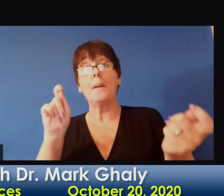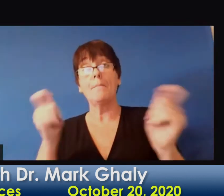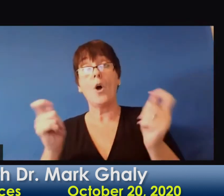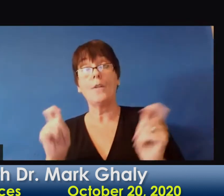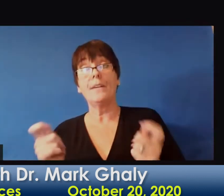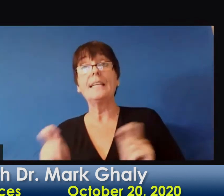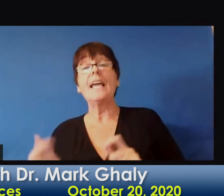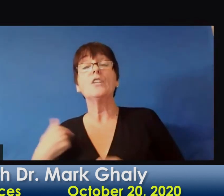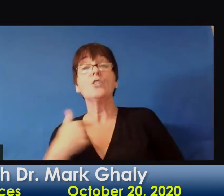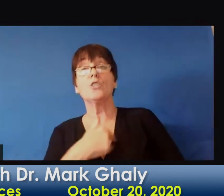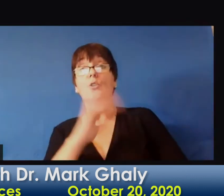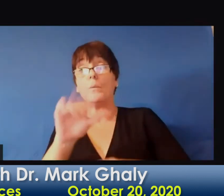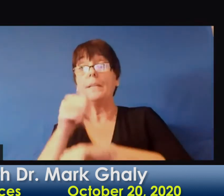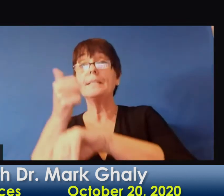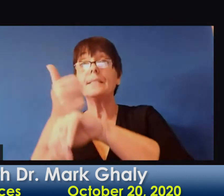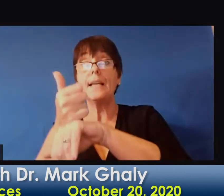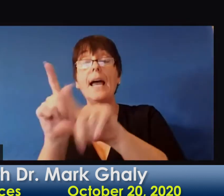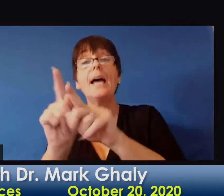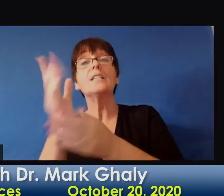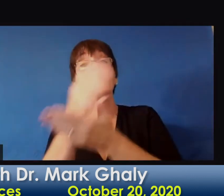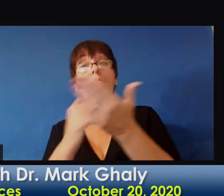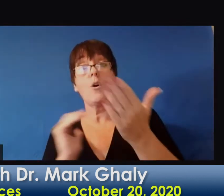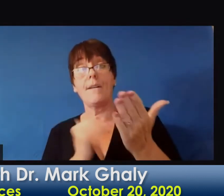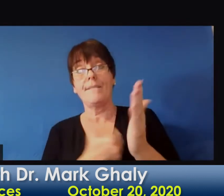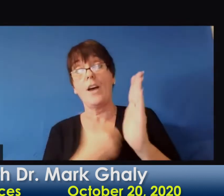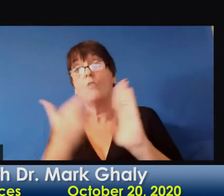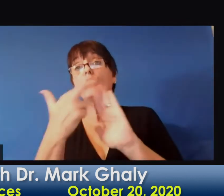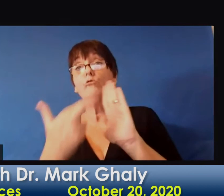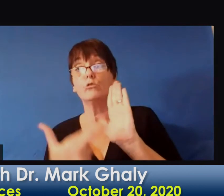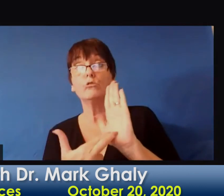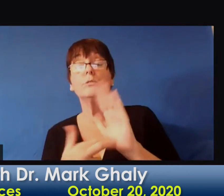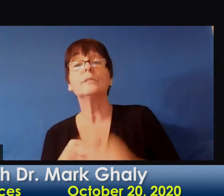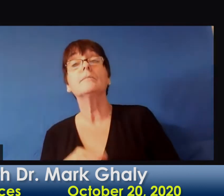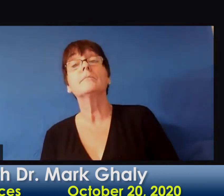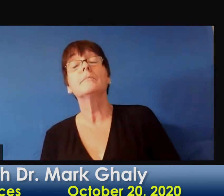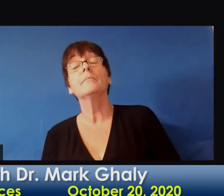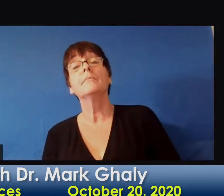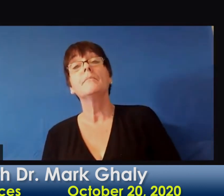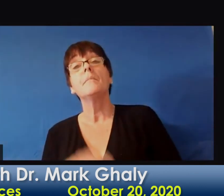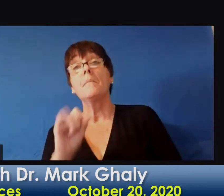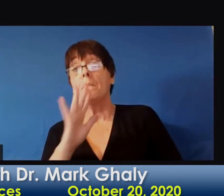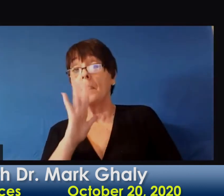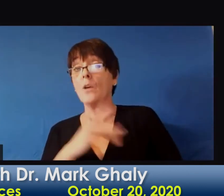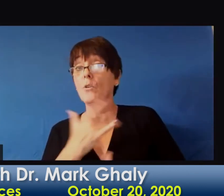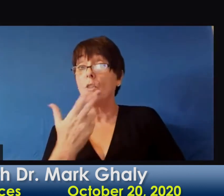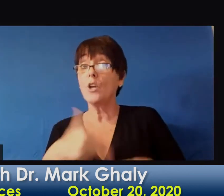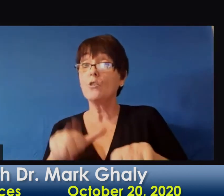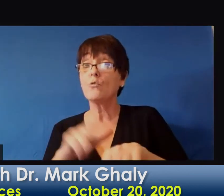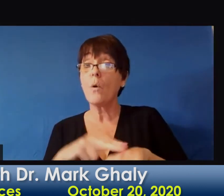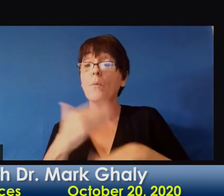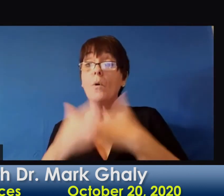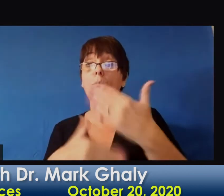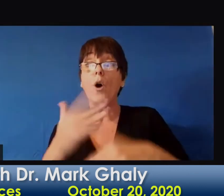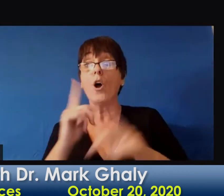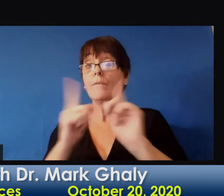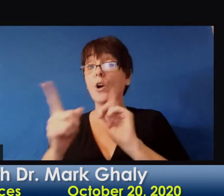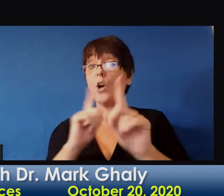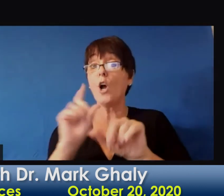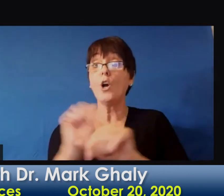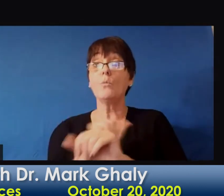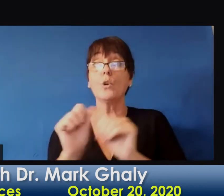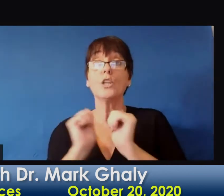we've put forward as part of our guidance. And if through the normal process and conversation and working